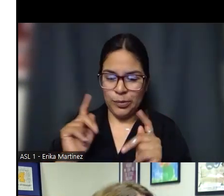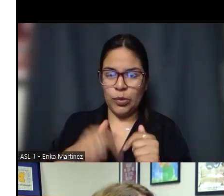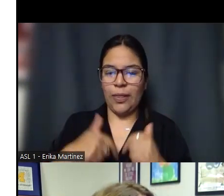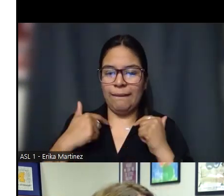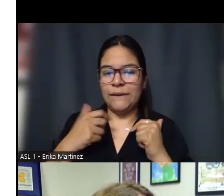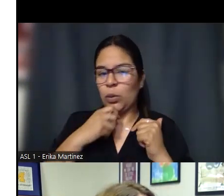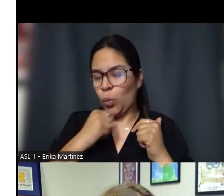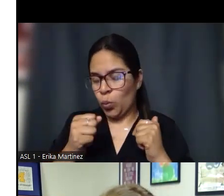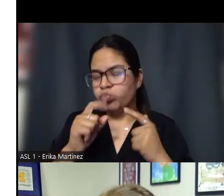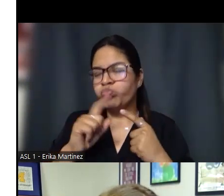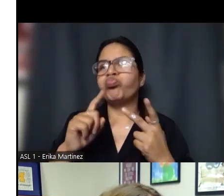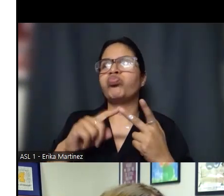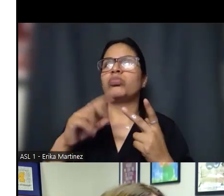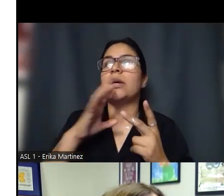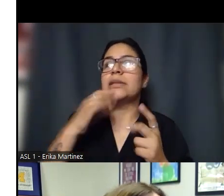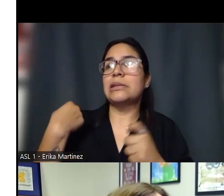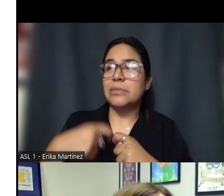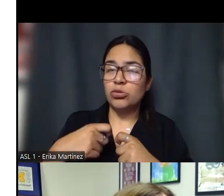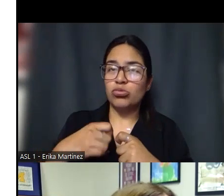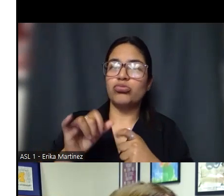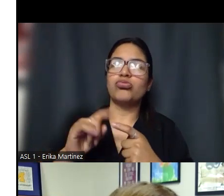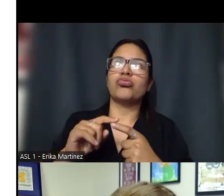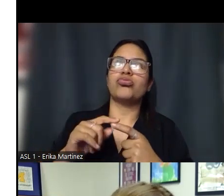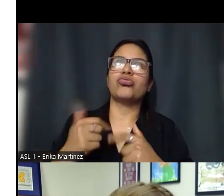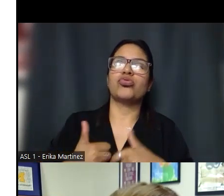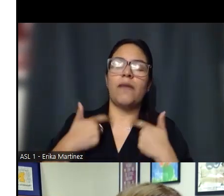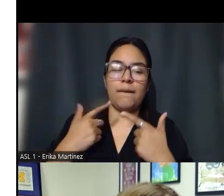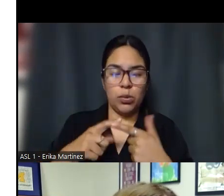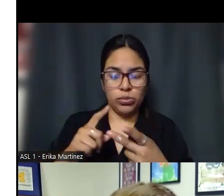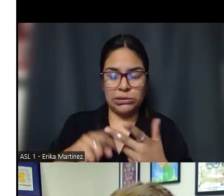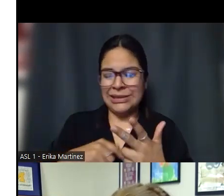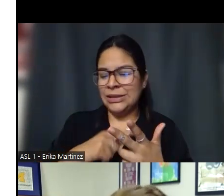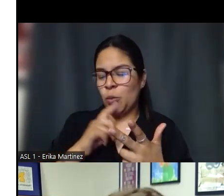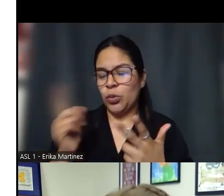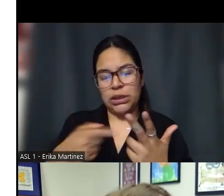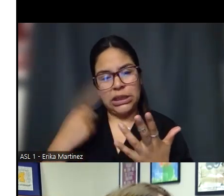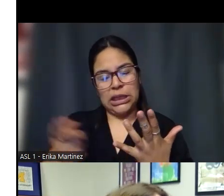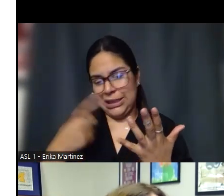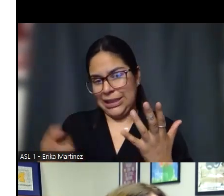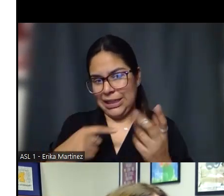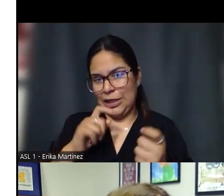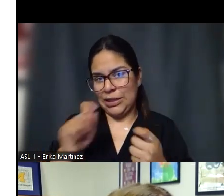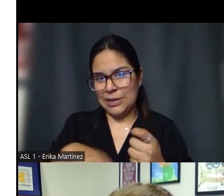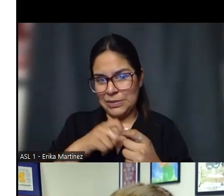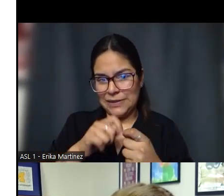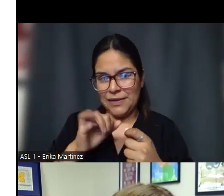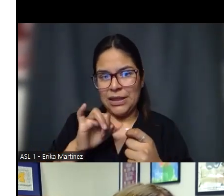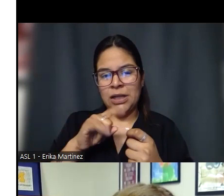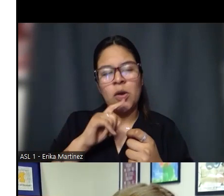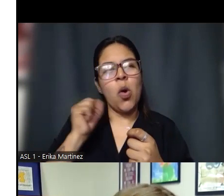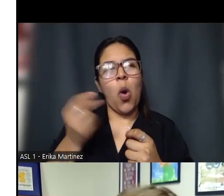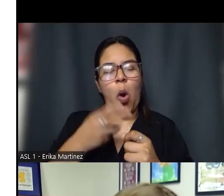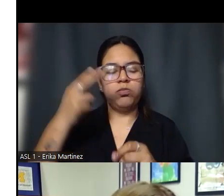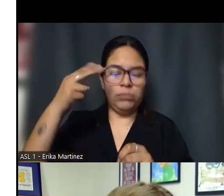as Spanish-speaking survivors, whatever culturally specific providers, all of those groups